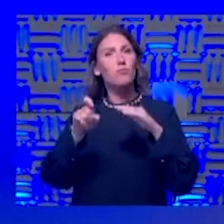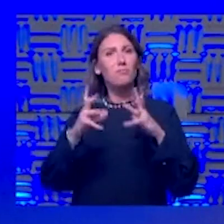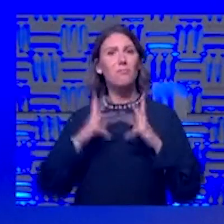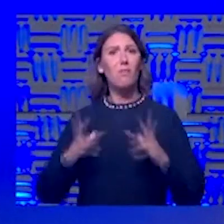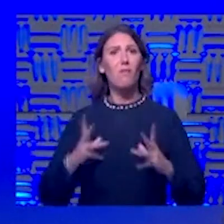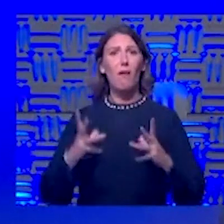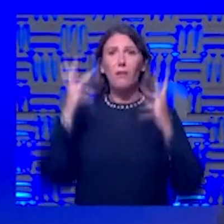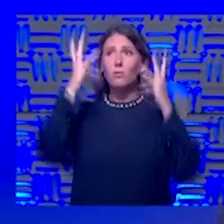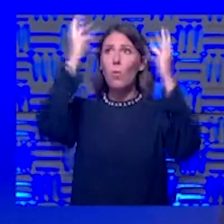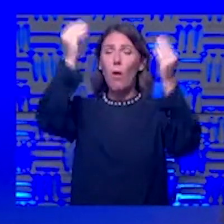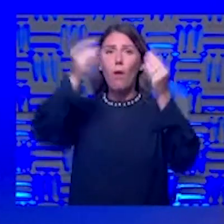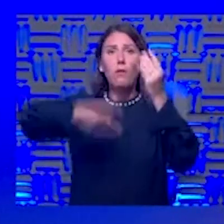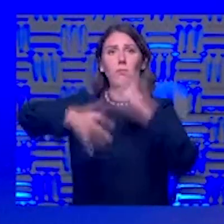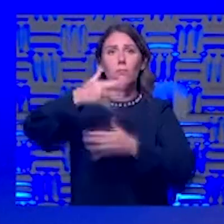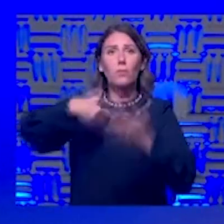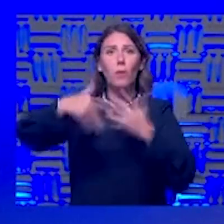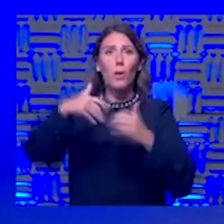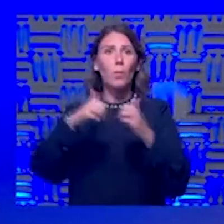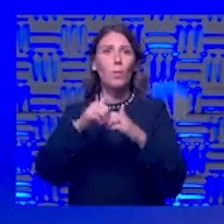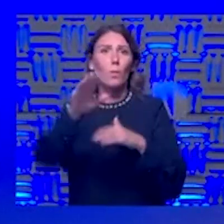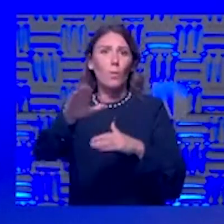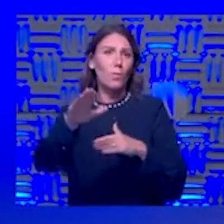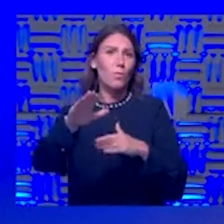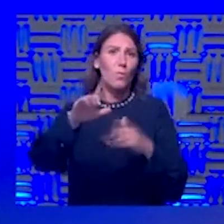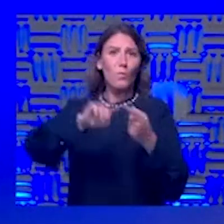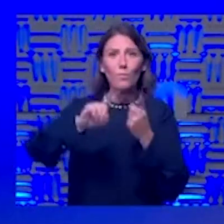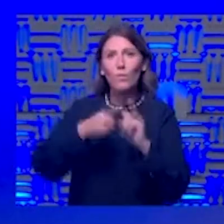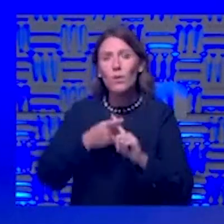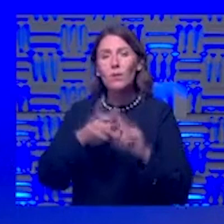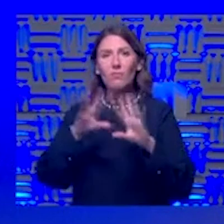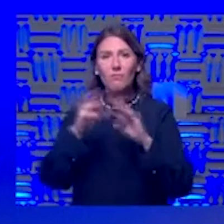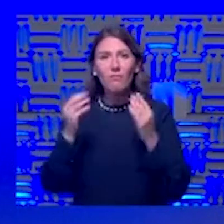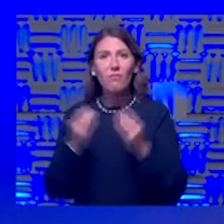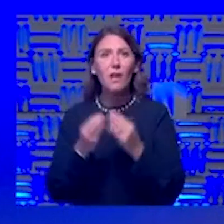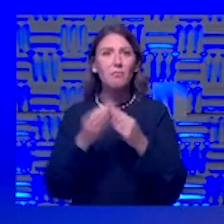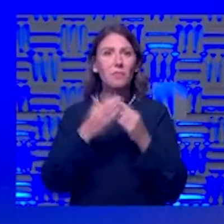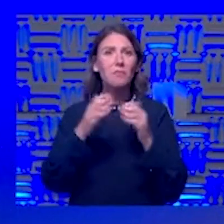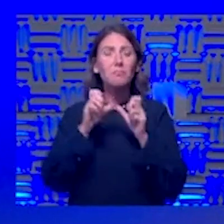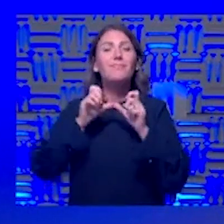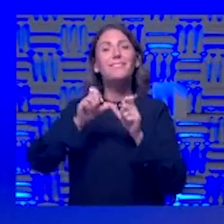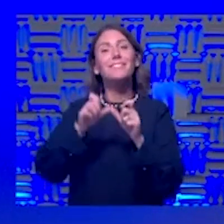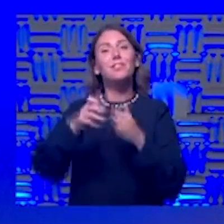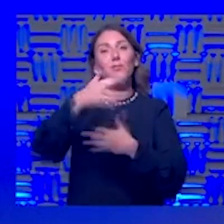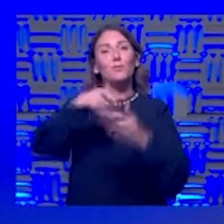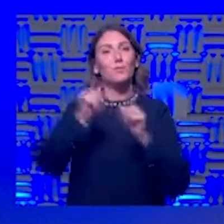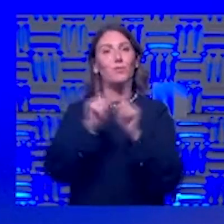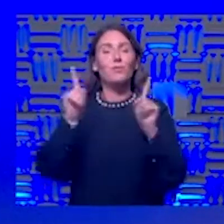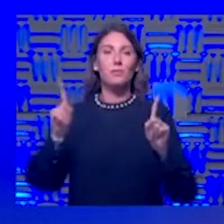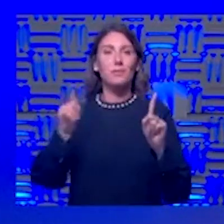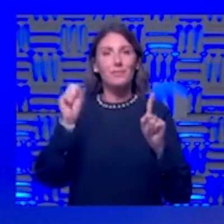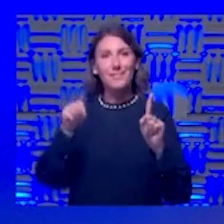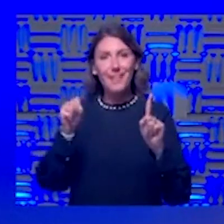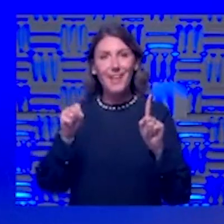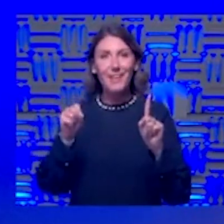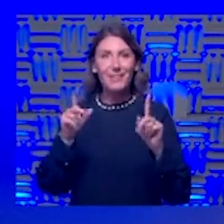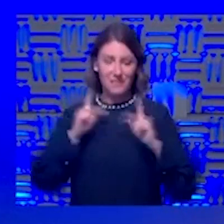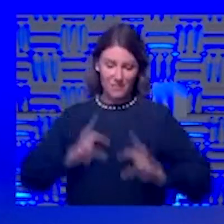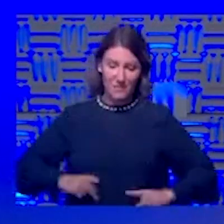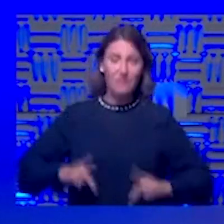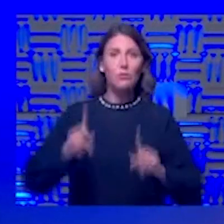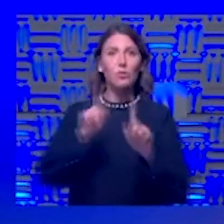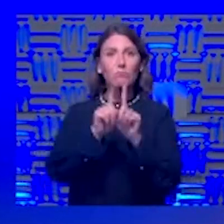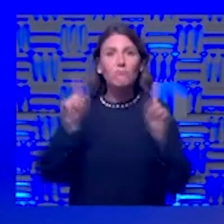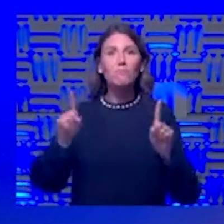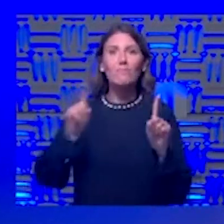and interact with your loved ones and your friends. Again, continuing to maintain social distance, physical distance, 6, 8, 10